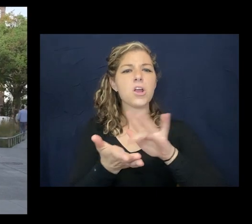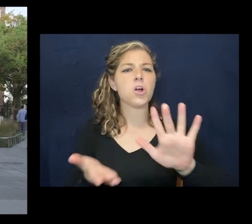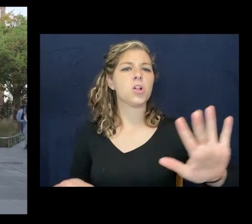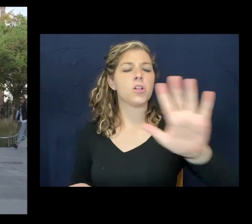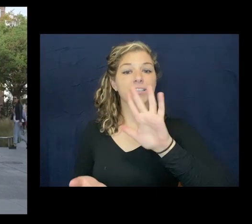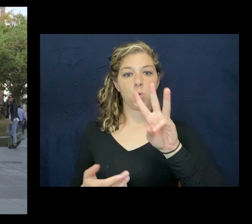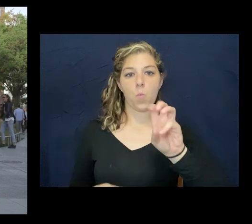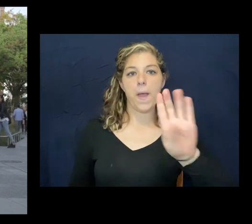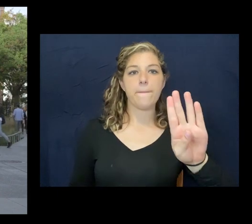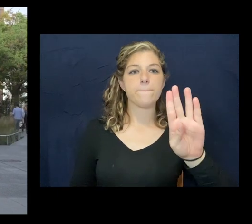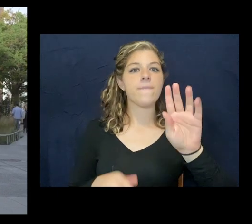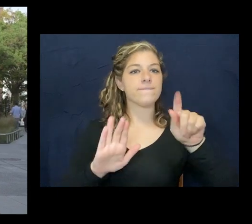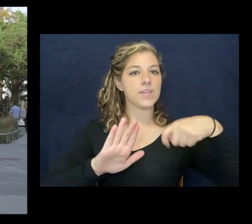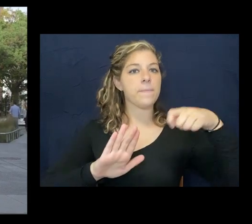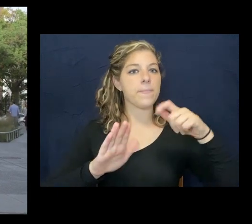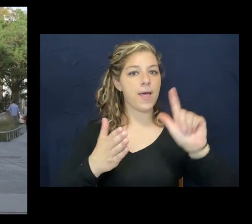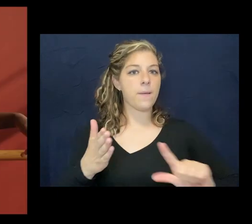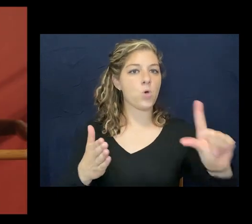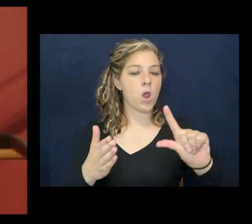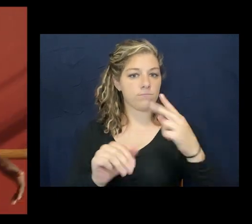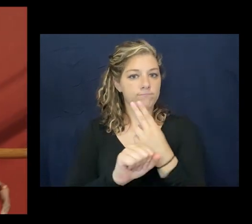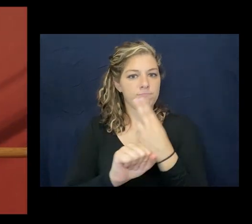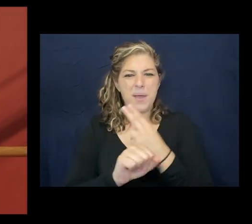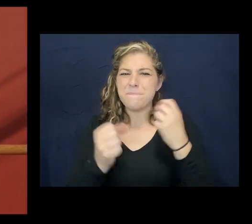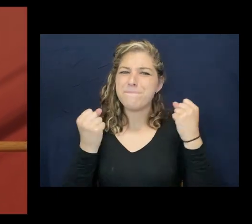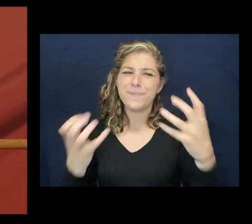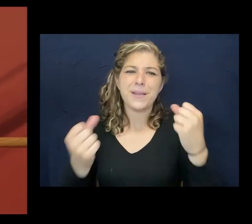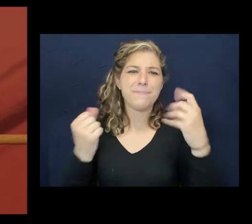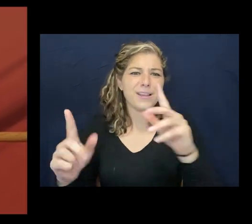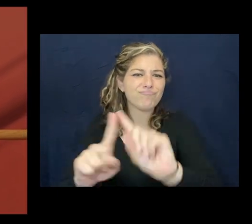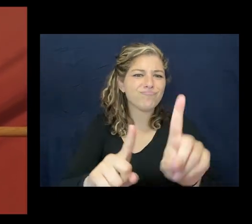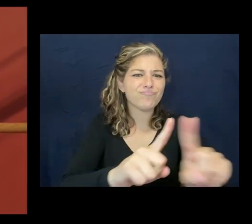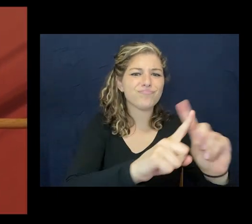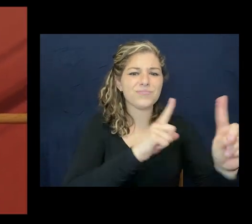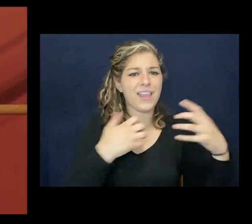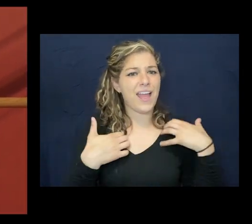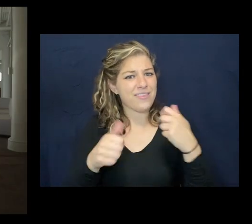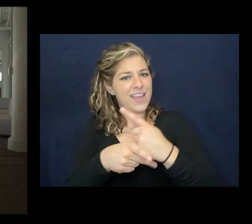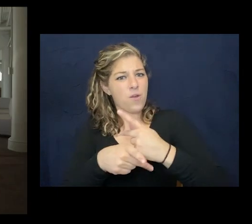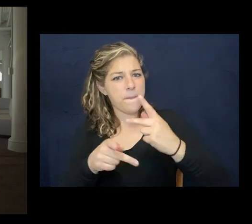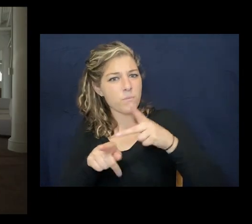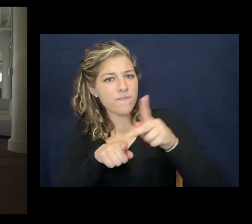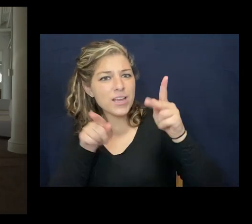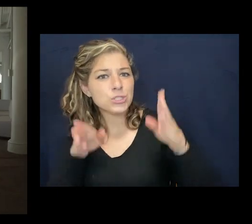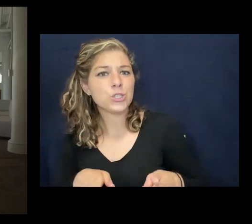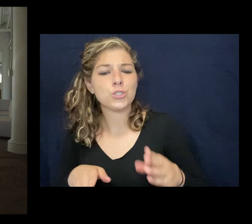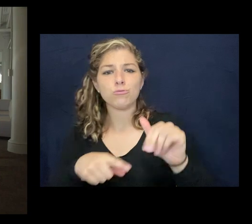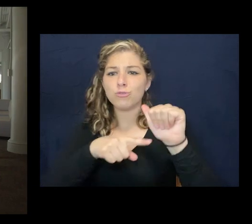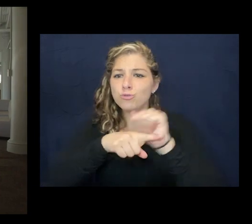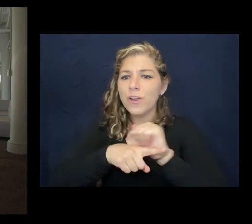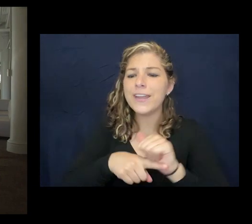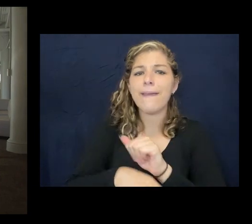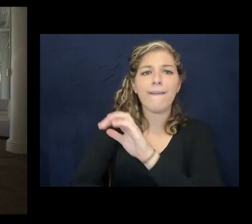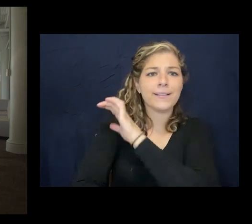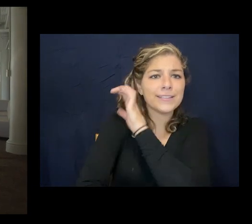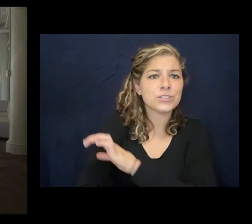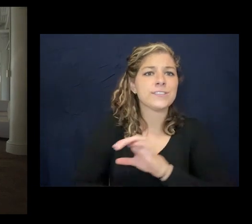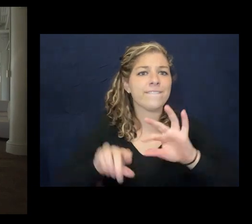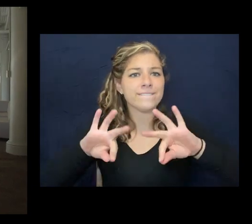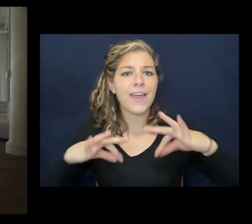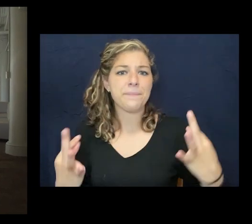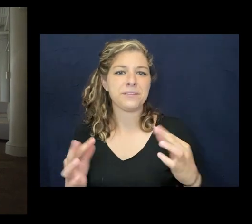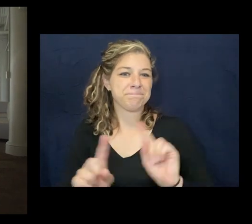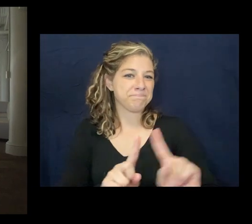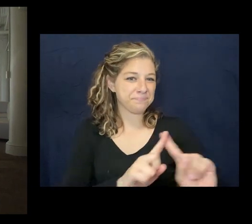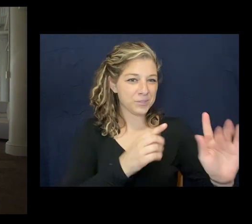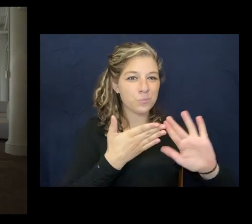extensive web-based film library that has been utilized by tens of thousands of healthcare professionals in training, clinicians, families,